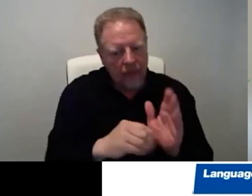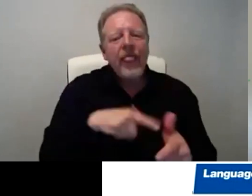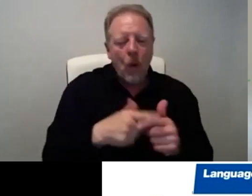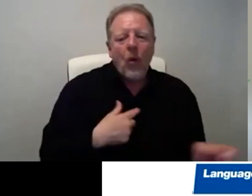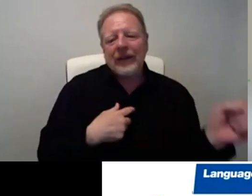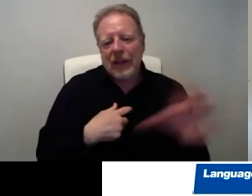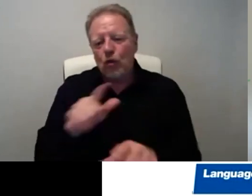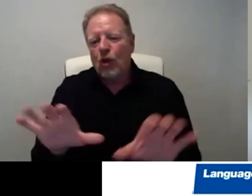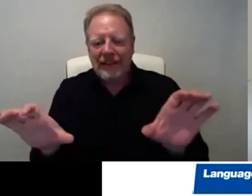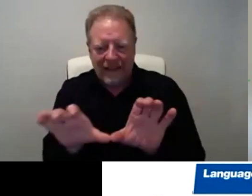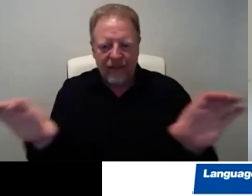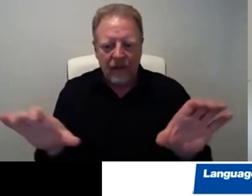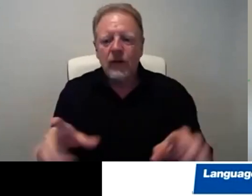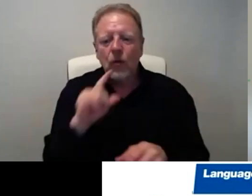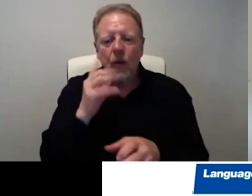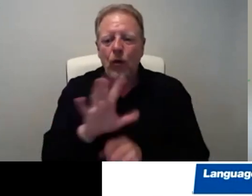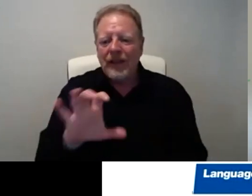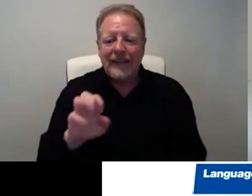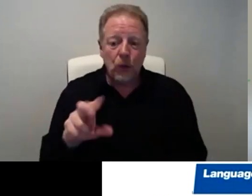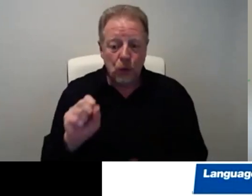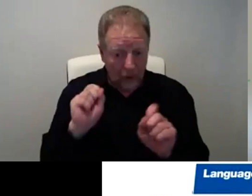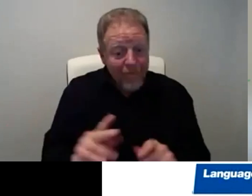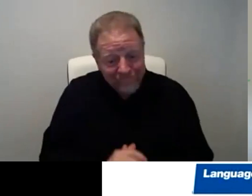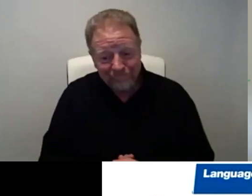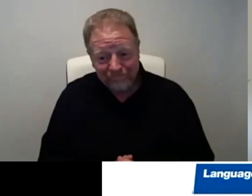your continuing ed CEUs.